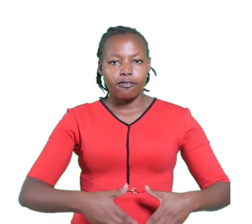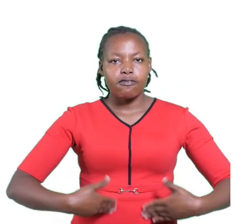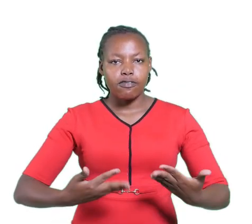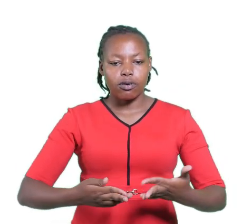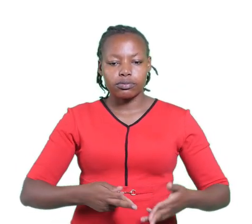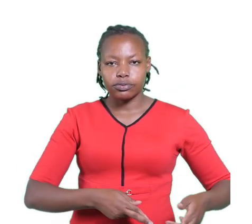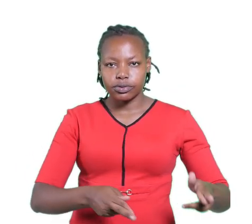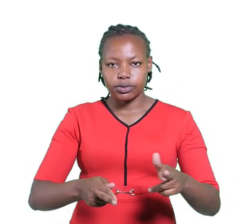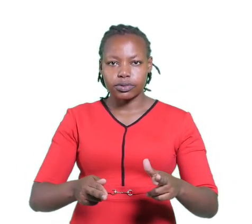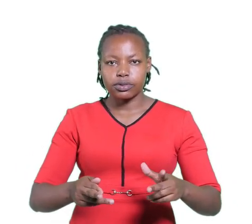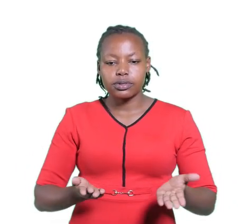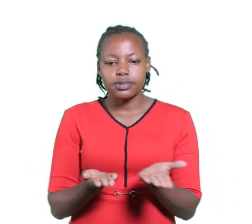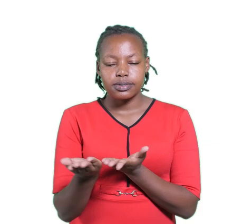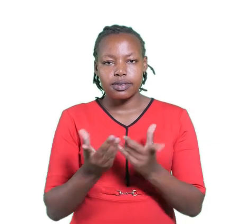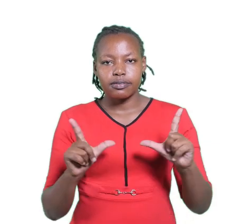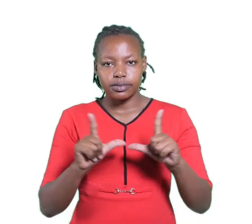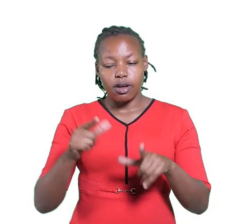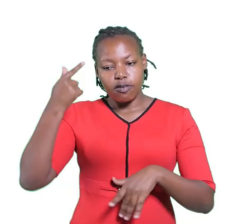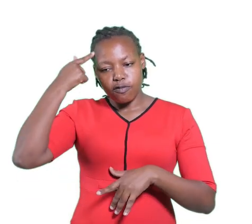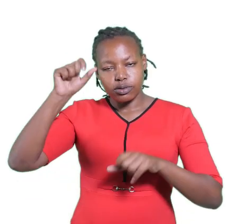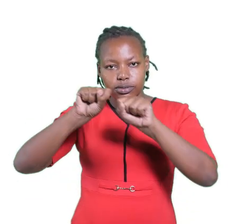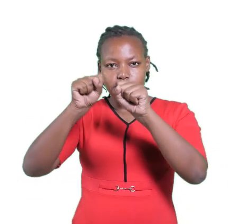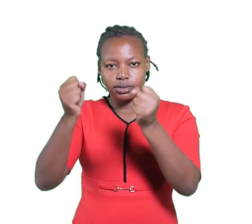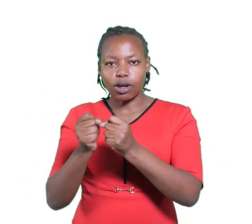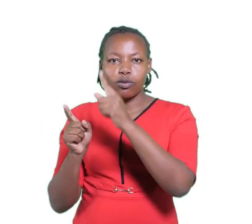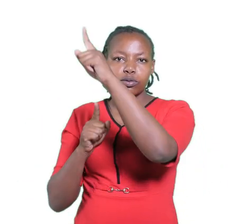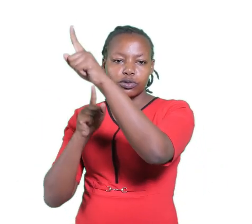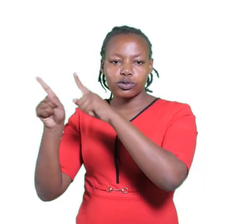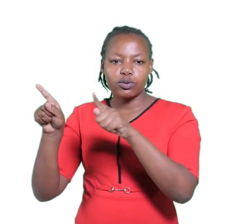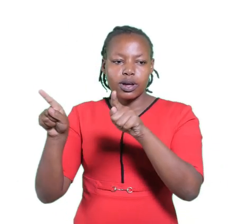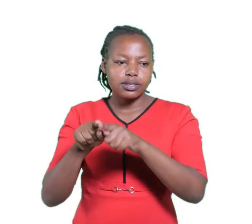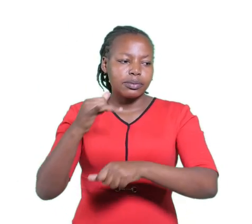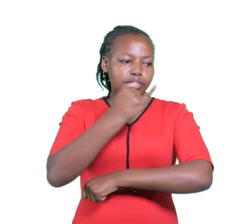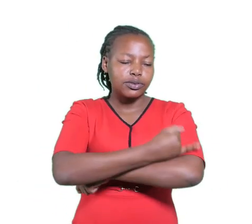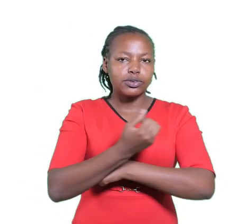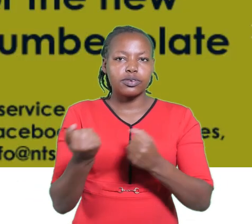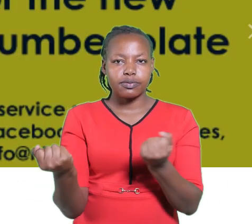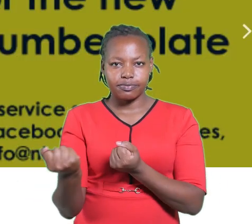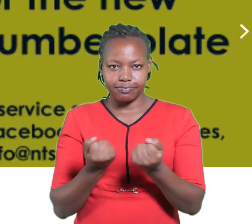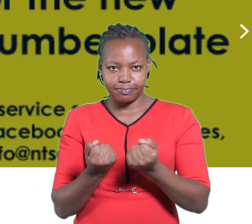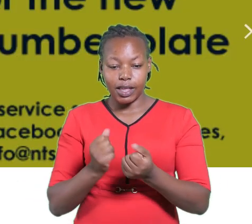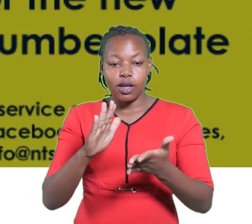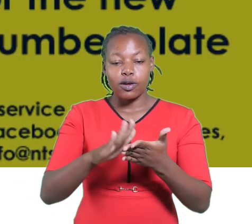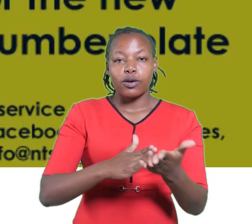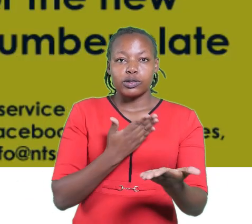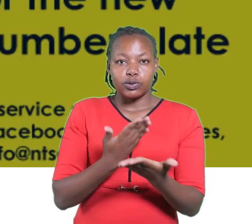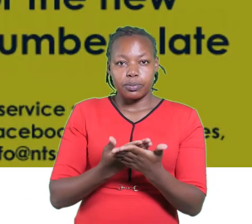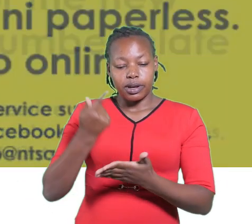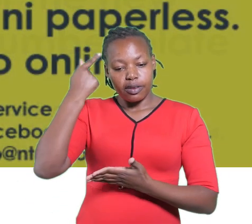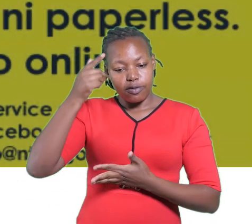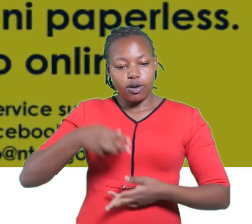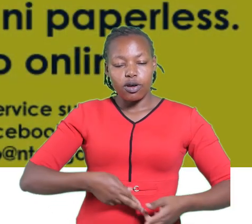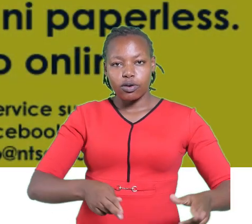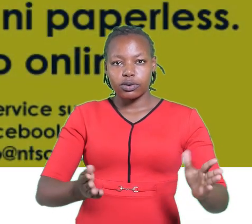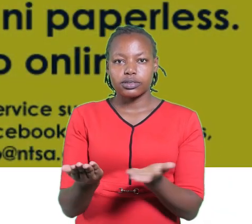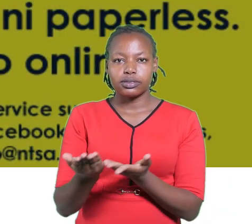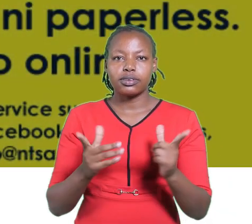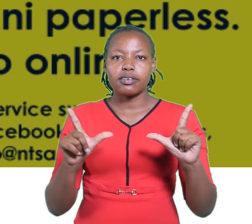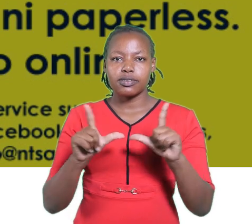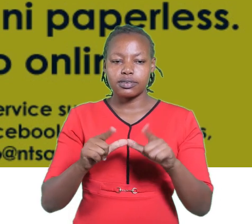institutional tour vehicles. To apply for a road service license, visit